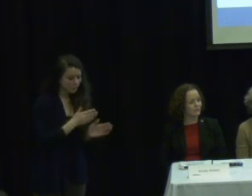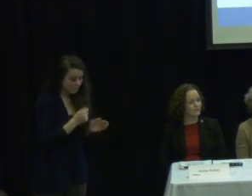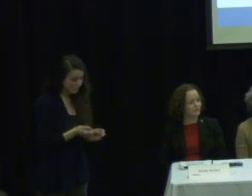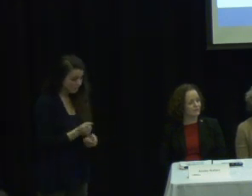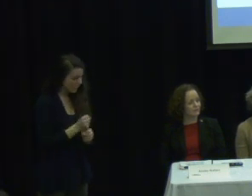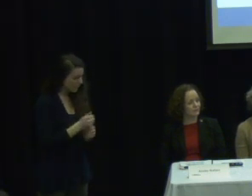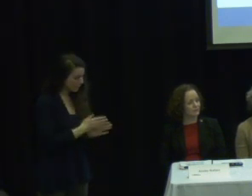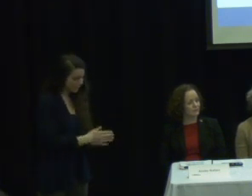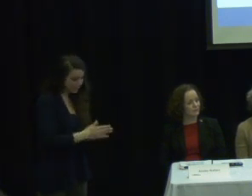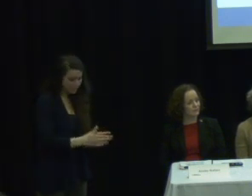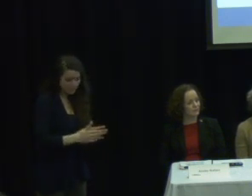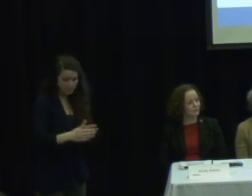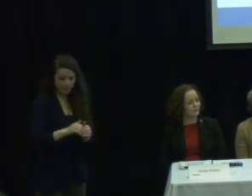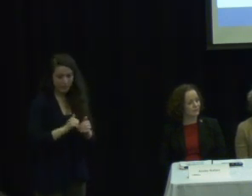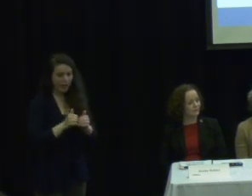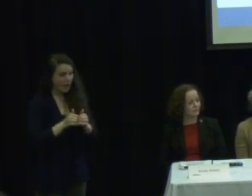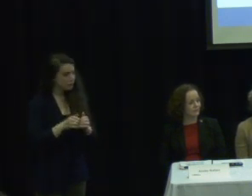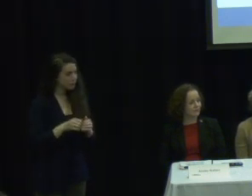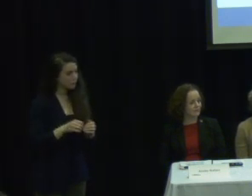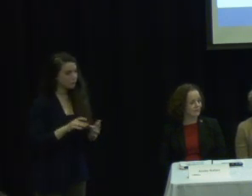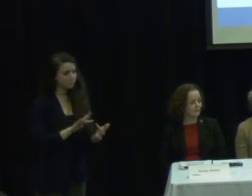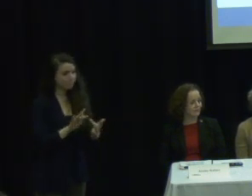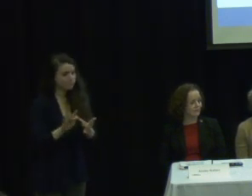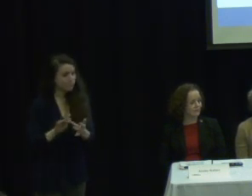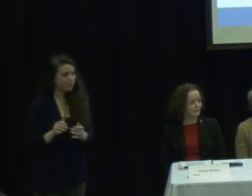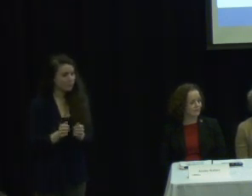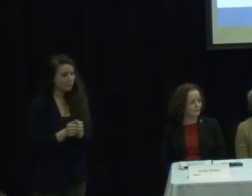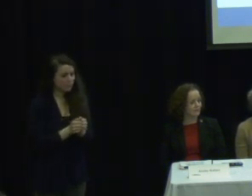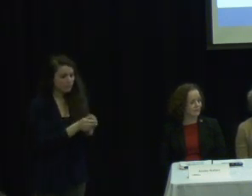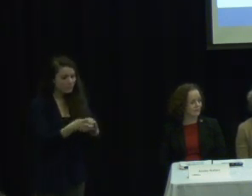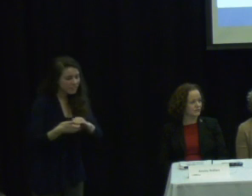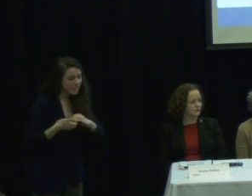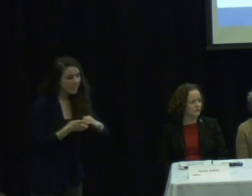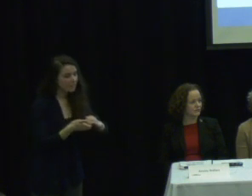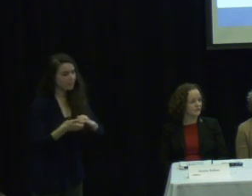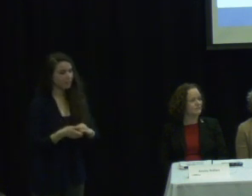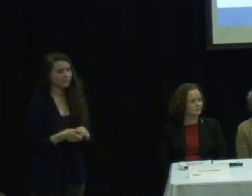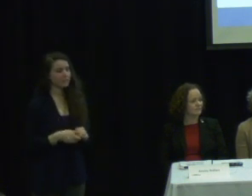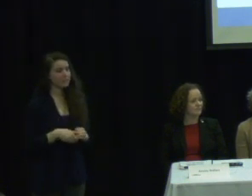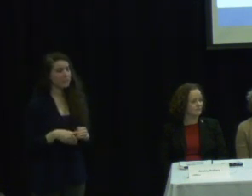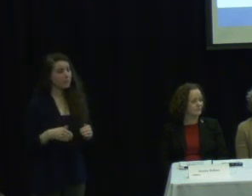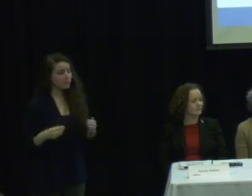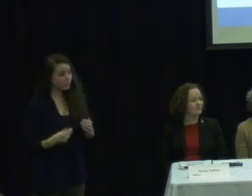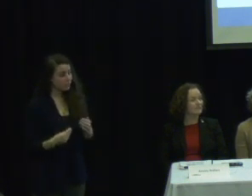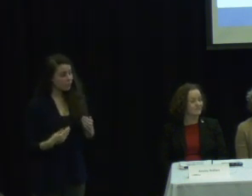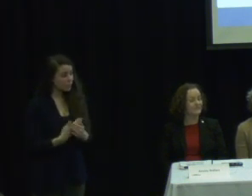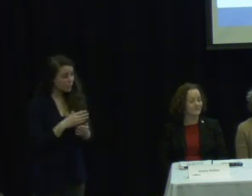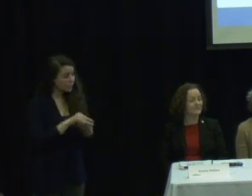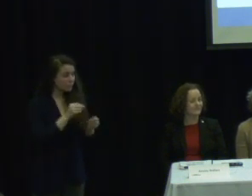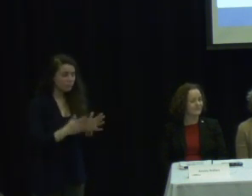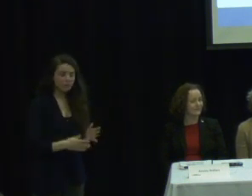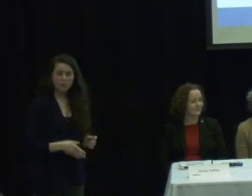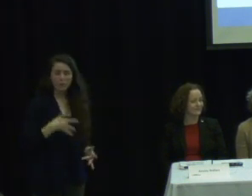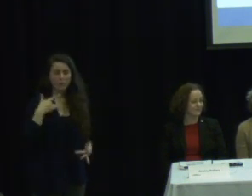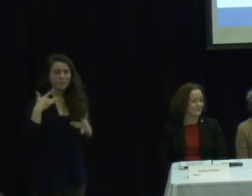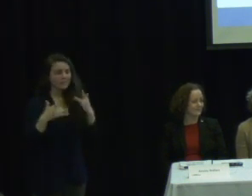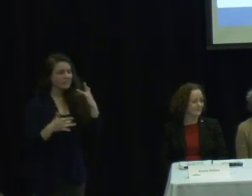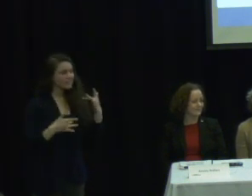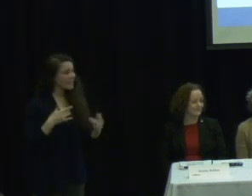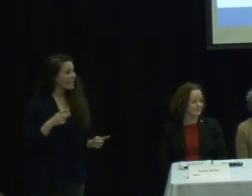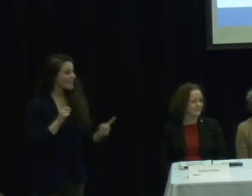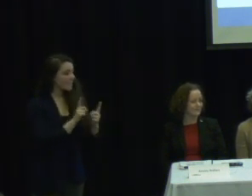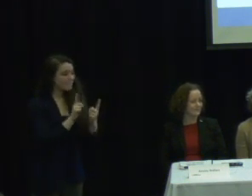plan, I know the students, once we finish with them, they are so eager to meet their faculty and to connect